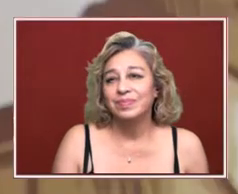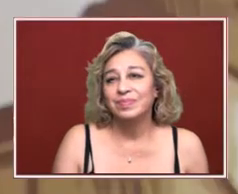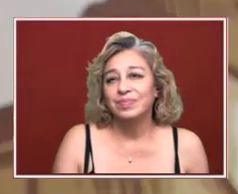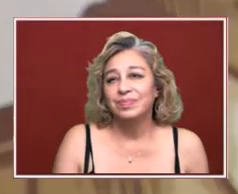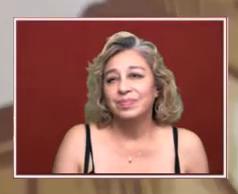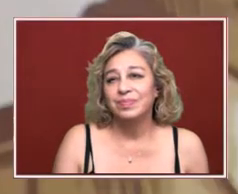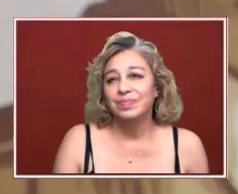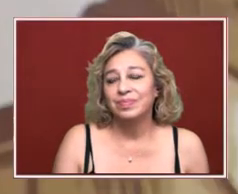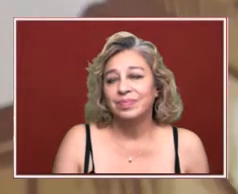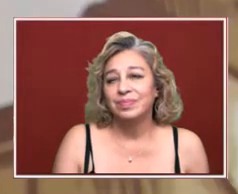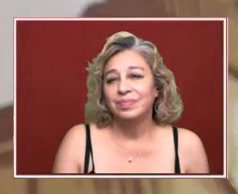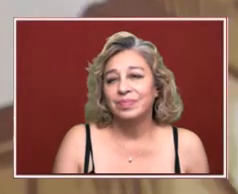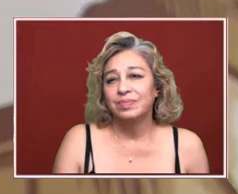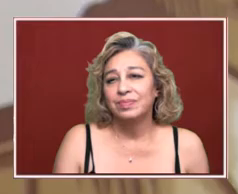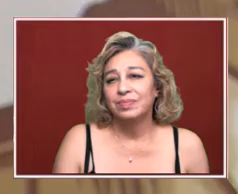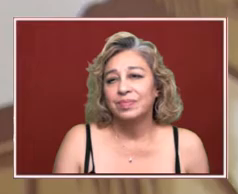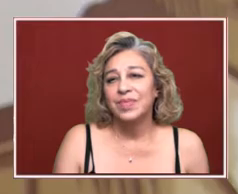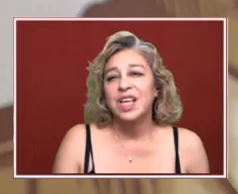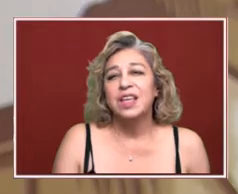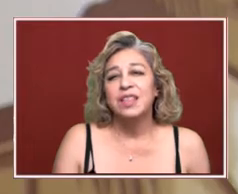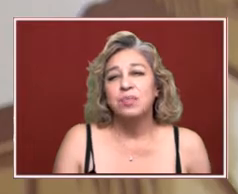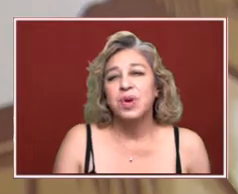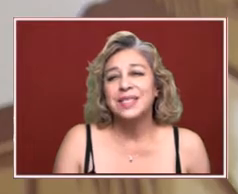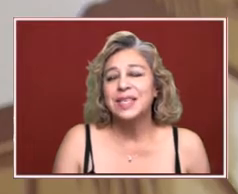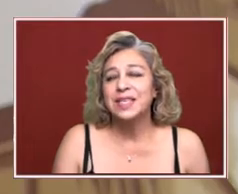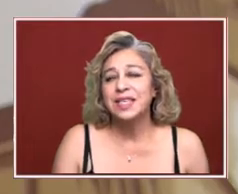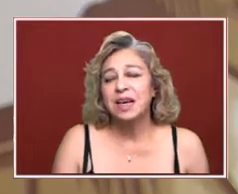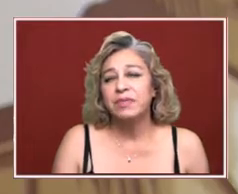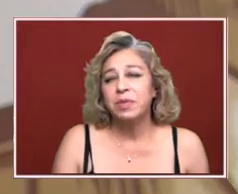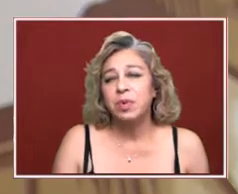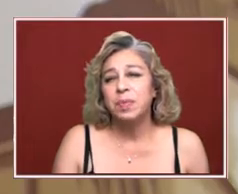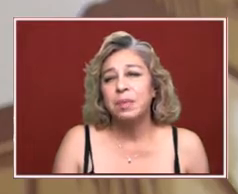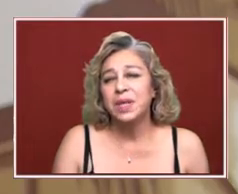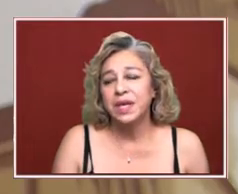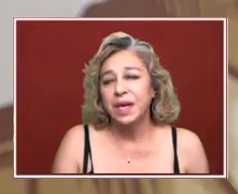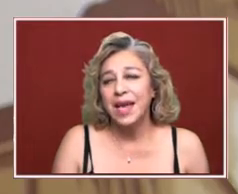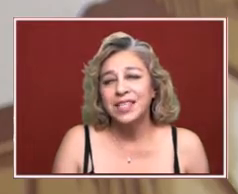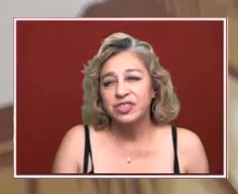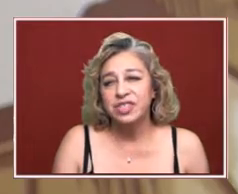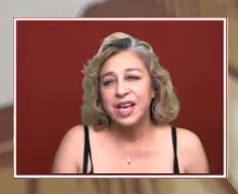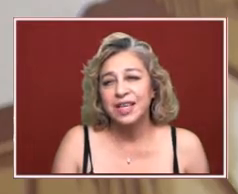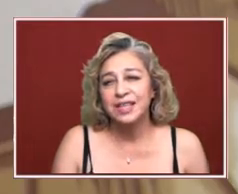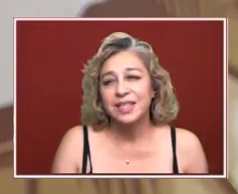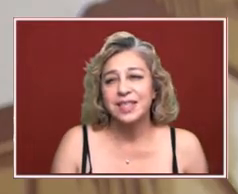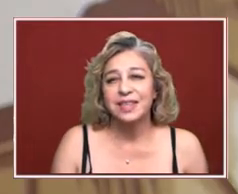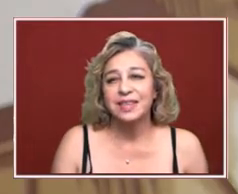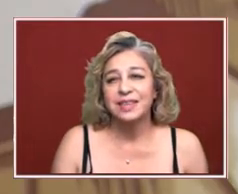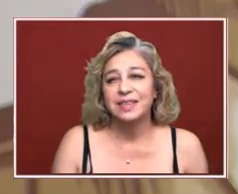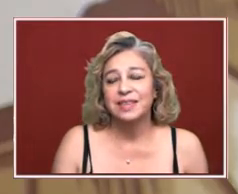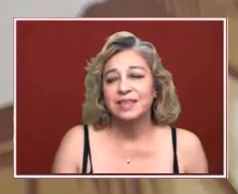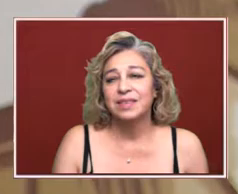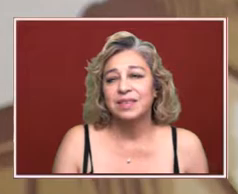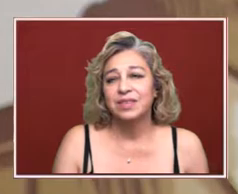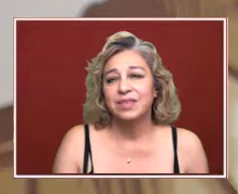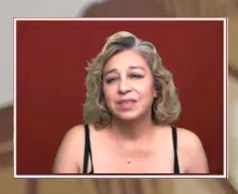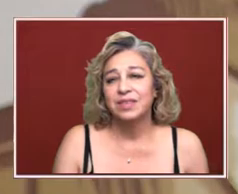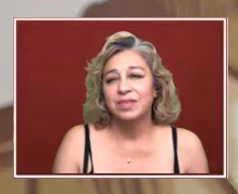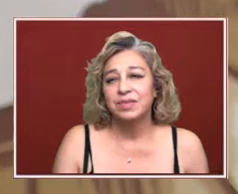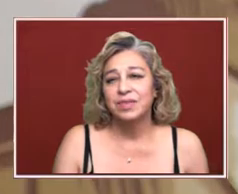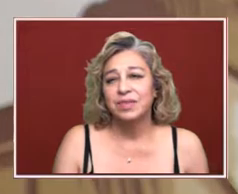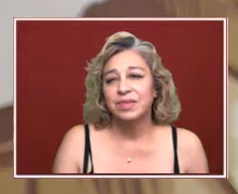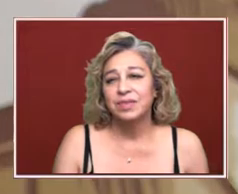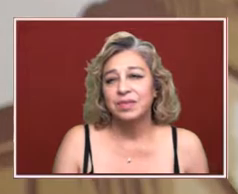La presidencia de la República ejerció. The president of the republic exercised. Un presupuesto